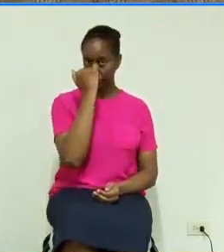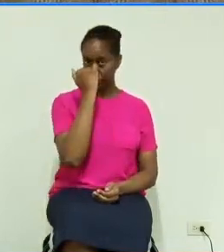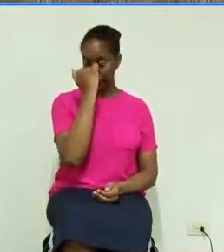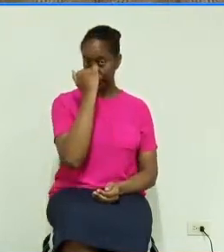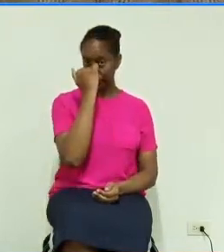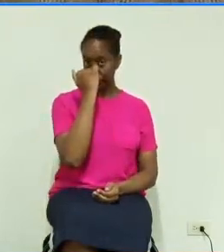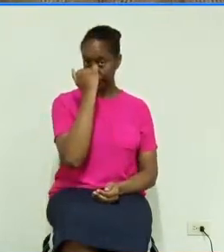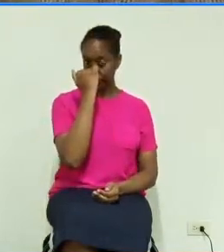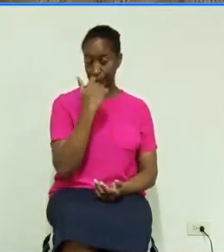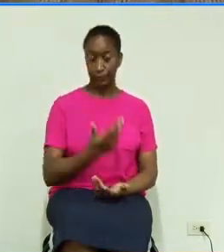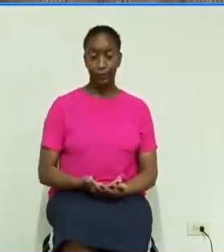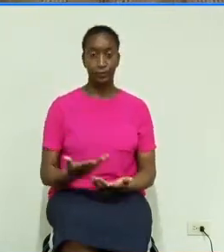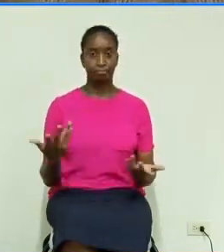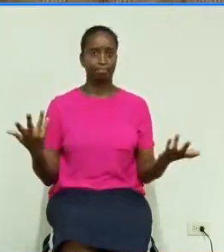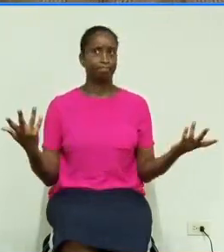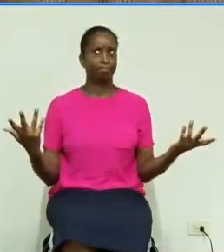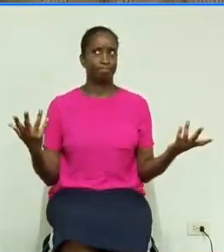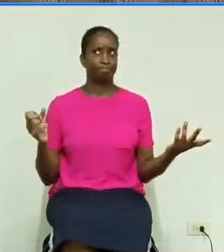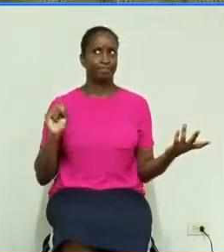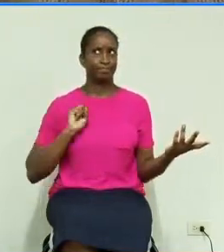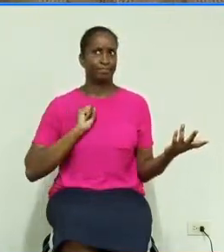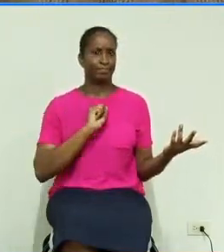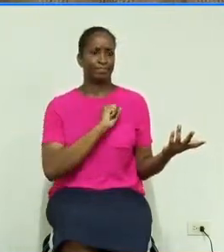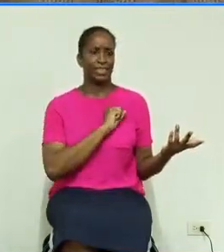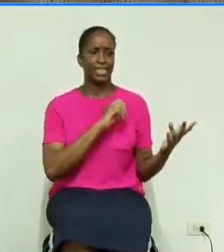know why you would scrap the Senate,